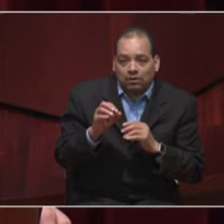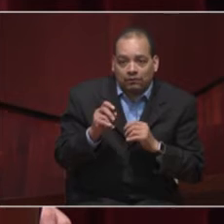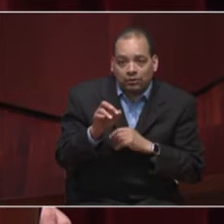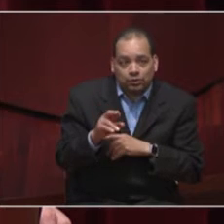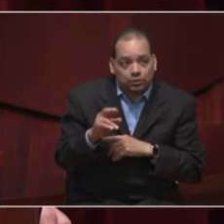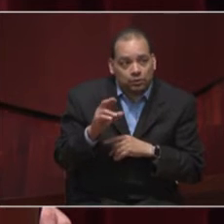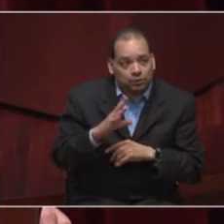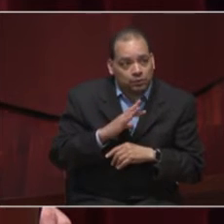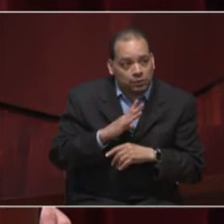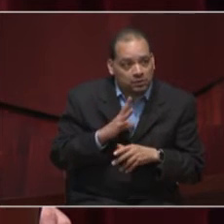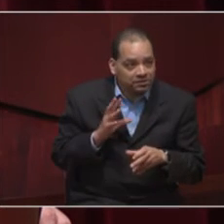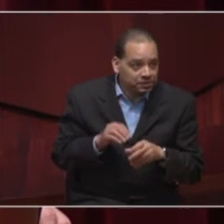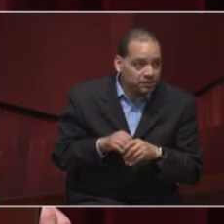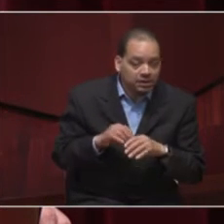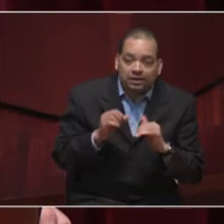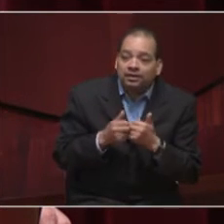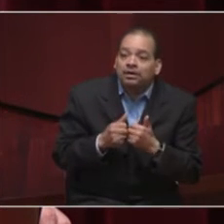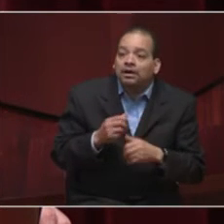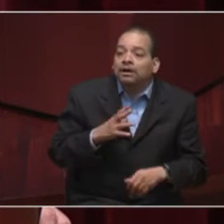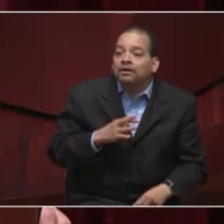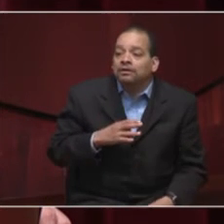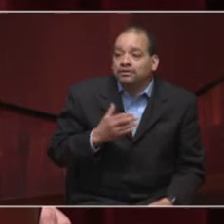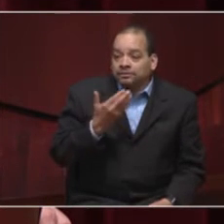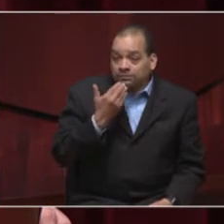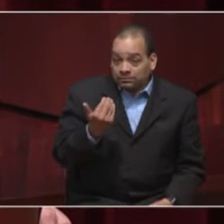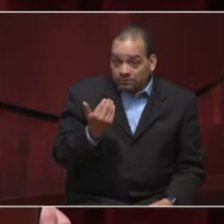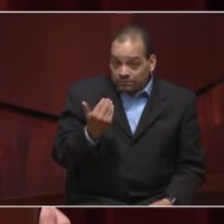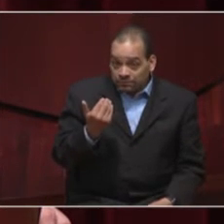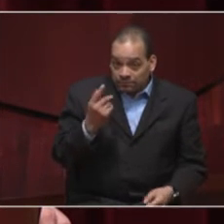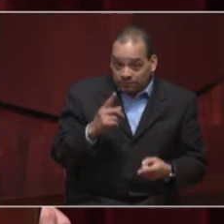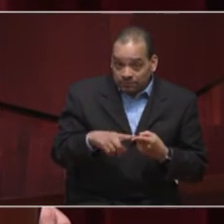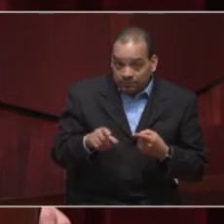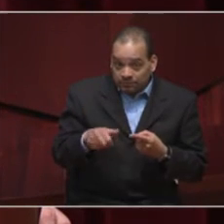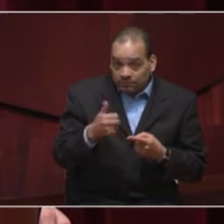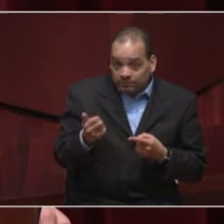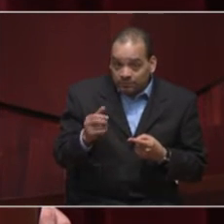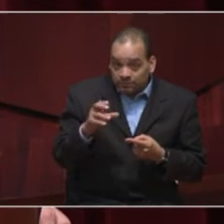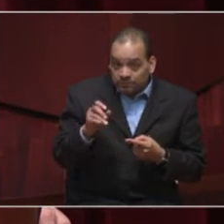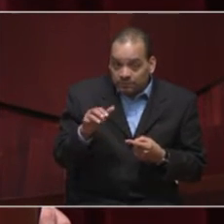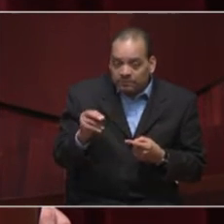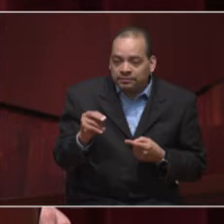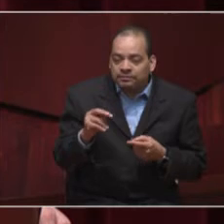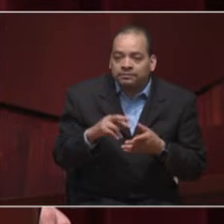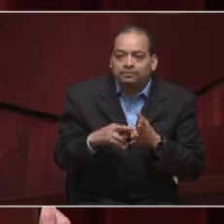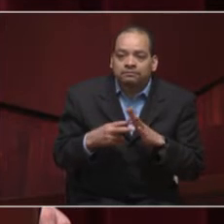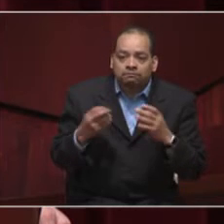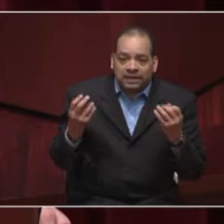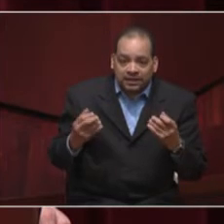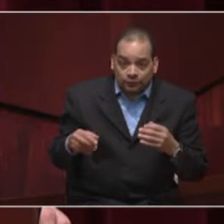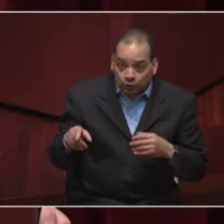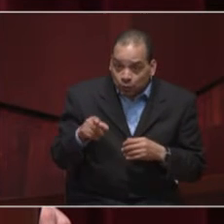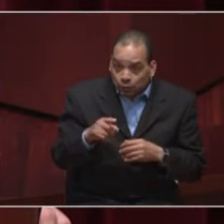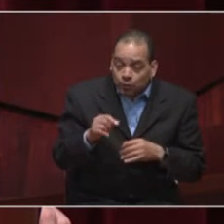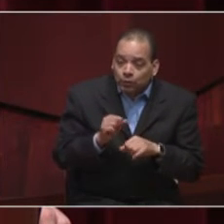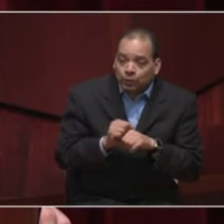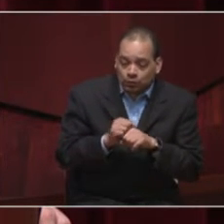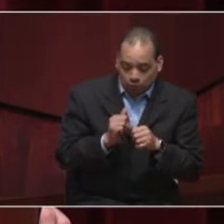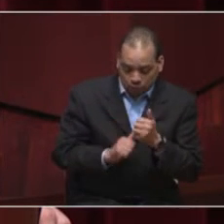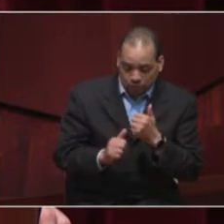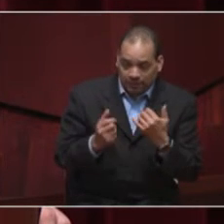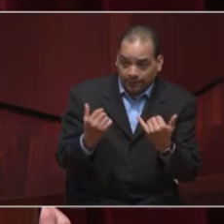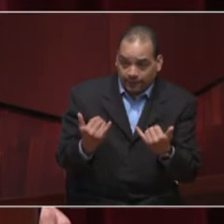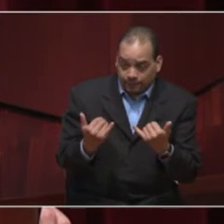determine, is this better than the other kinds of classifications that many of you are working under right